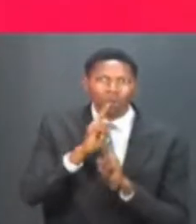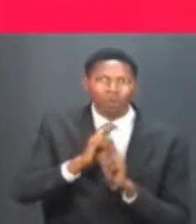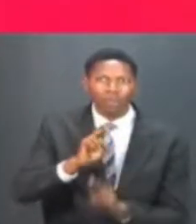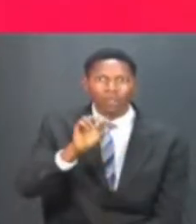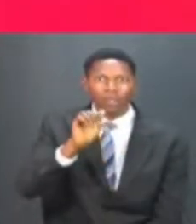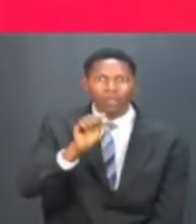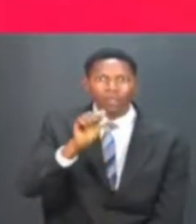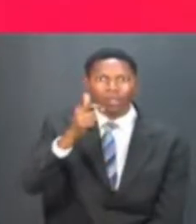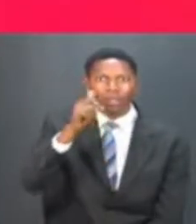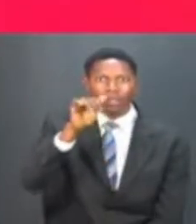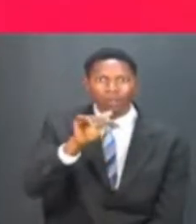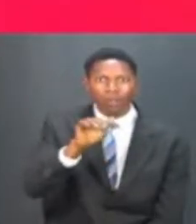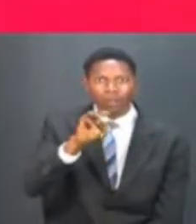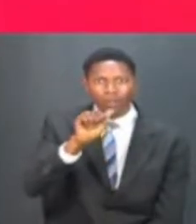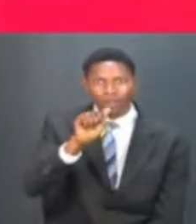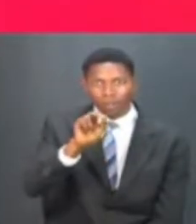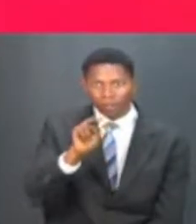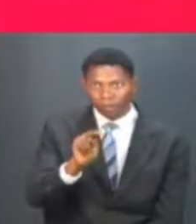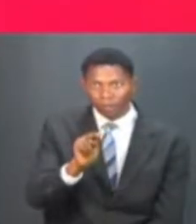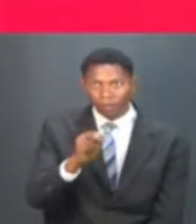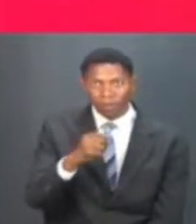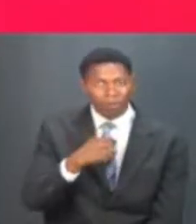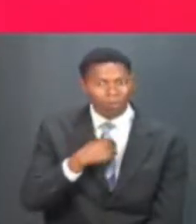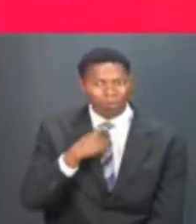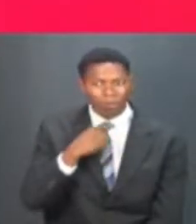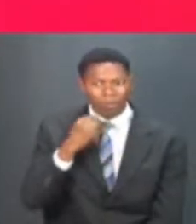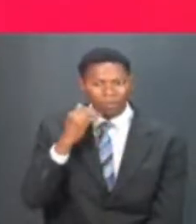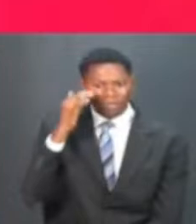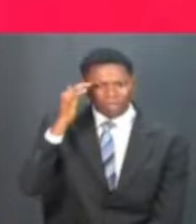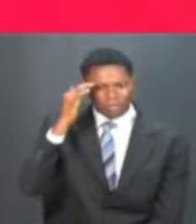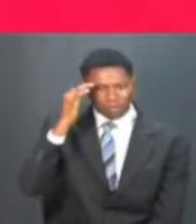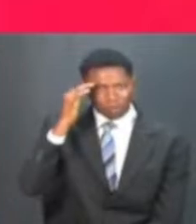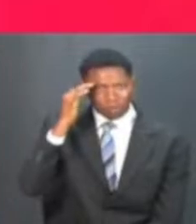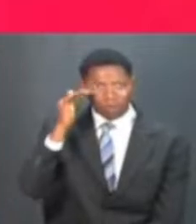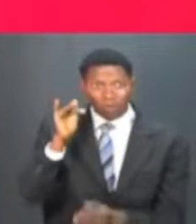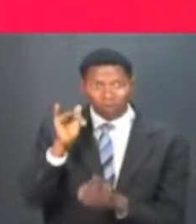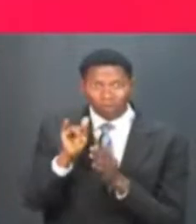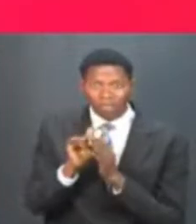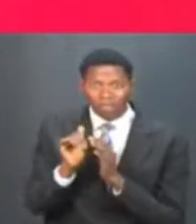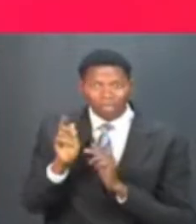I think both are dealing with